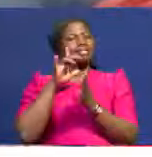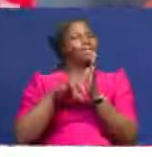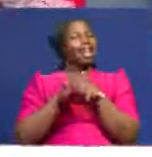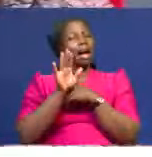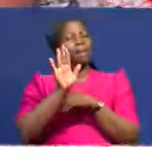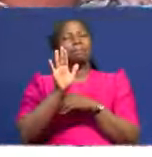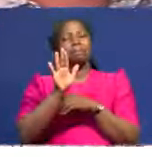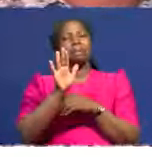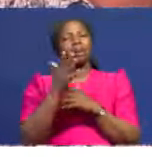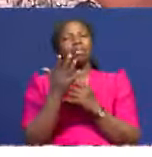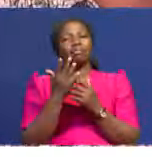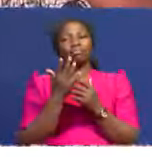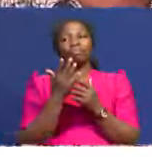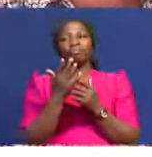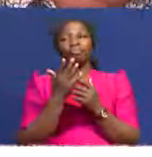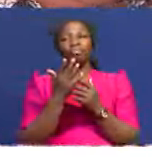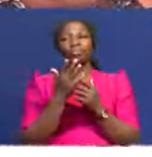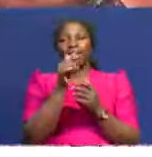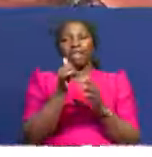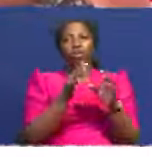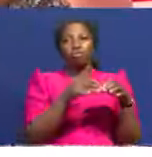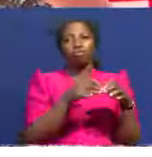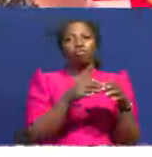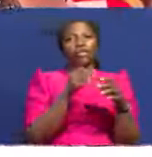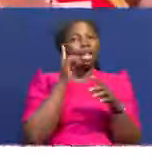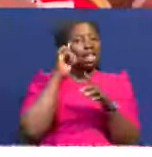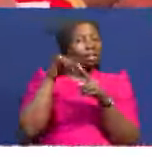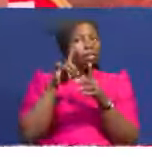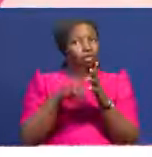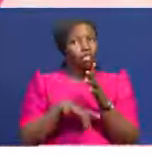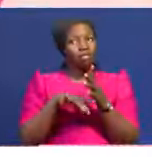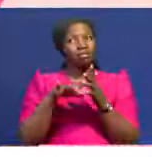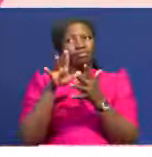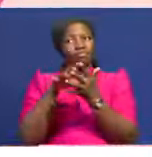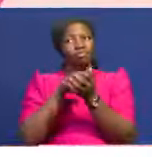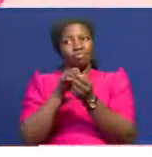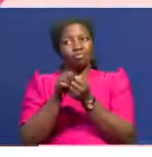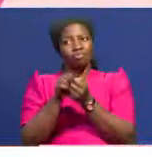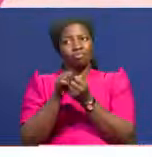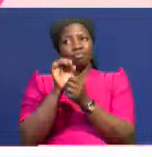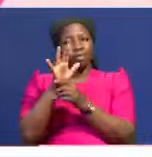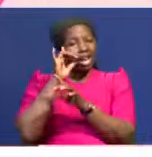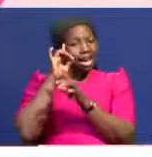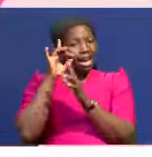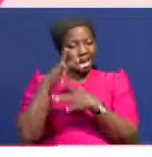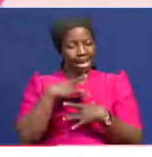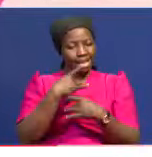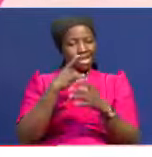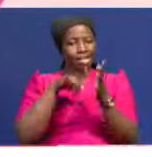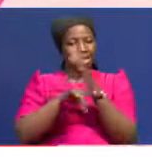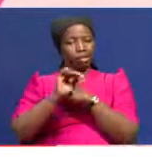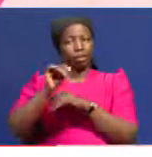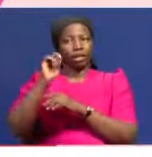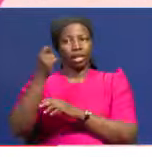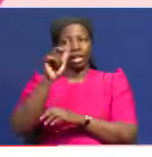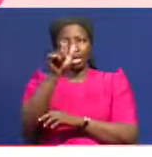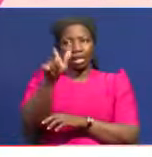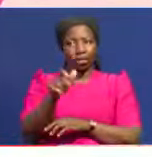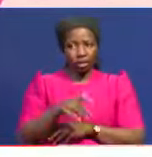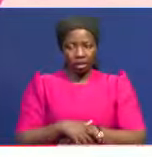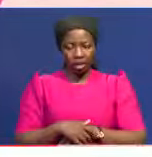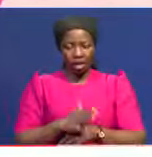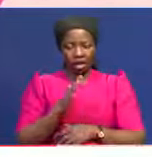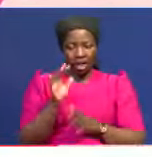were regrouping to diminish his influence in the Mount Kenya region. Shida ile unaona is some people who are friends